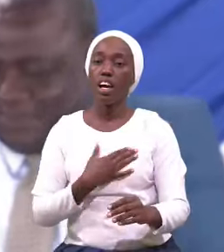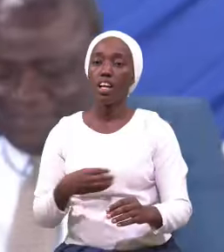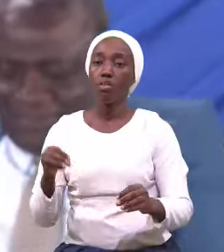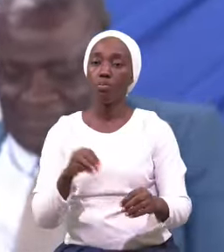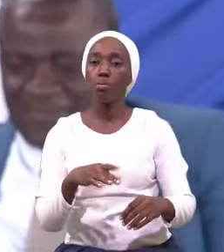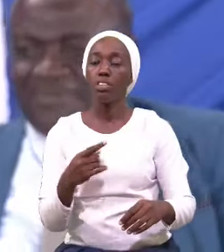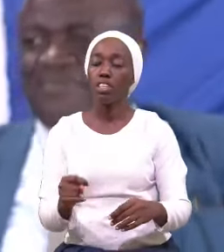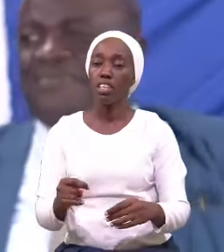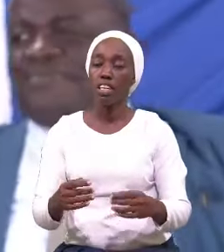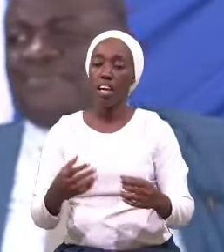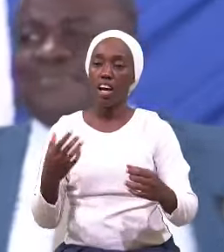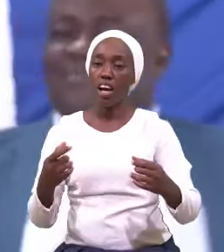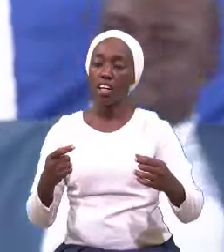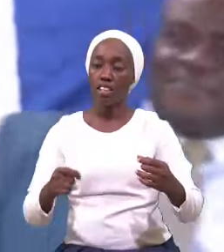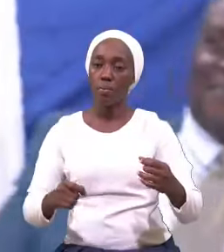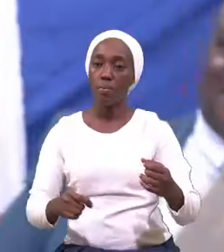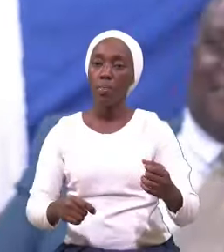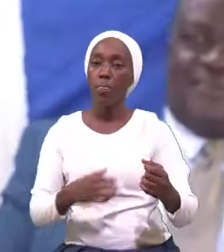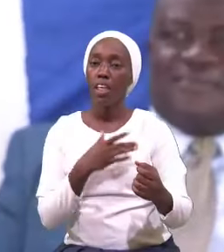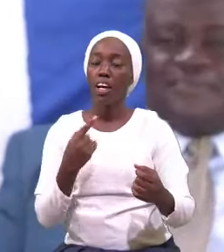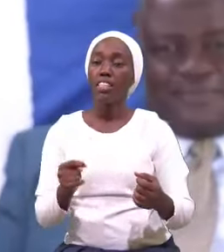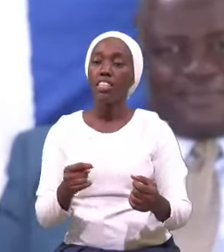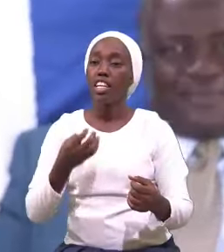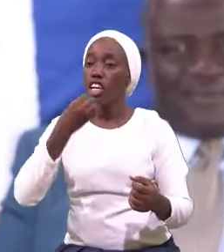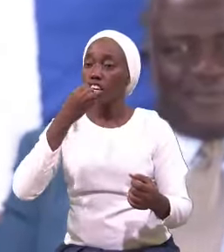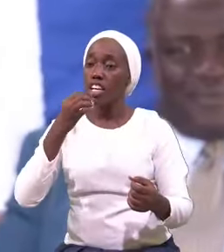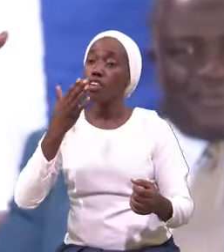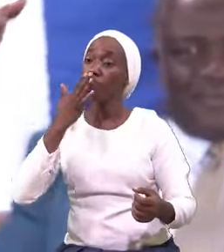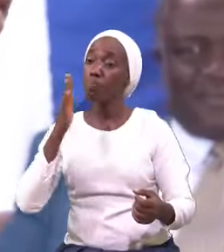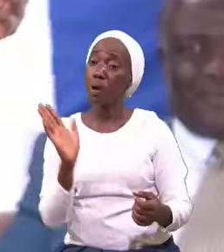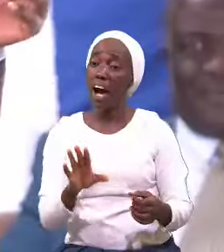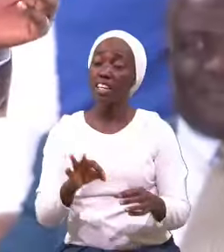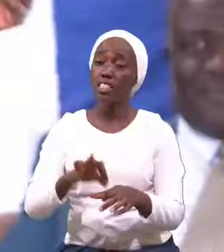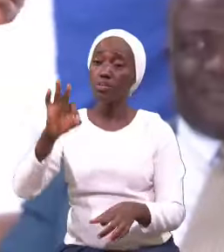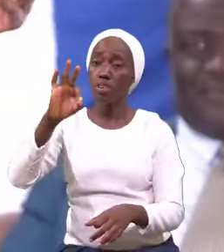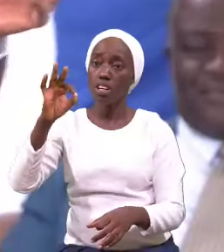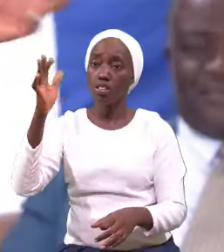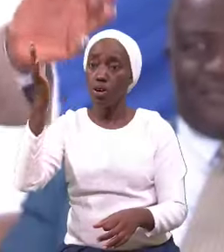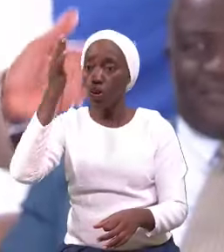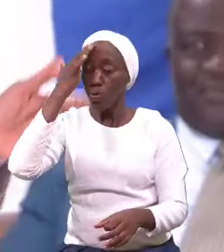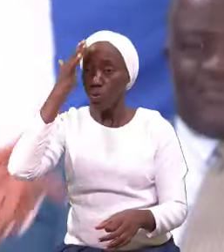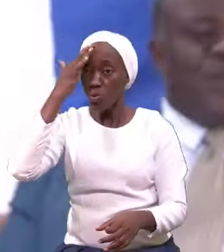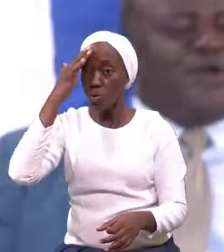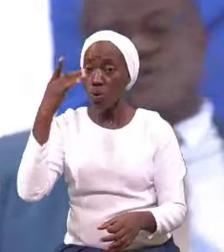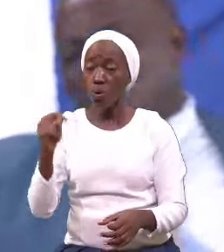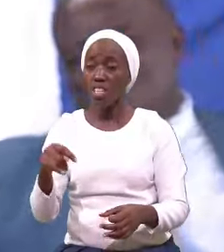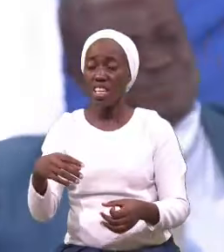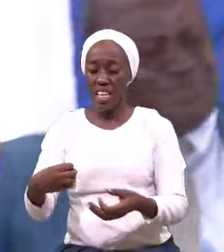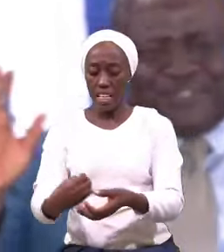harp. And the evil spirit recognized the inspired